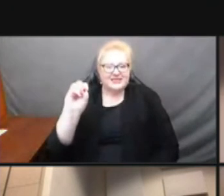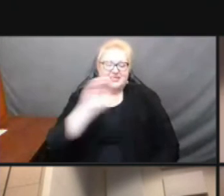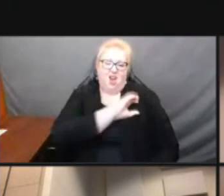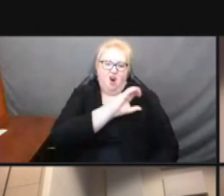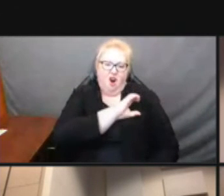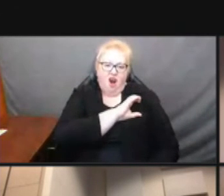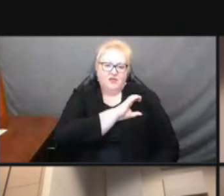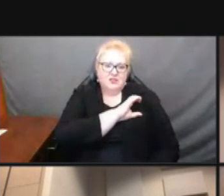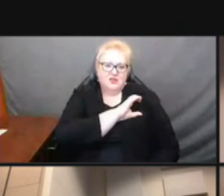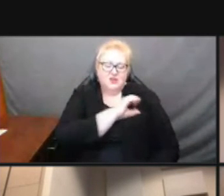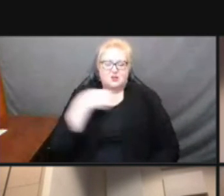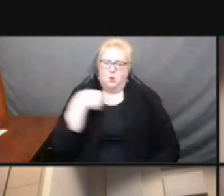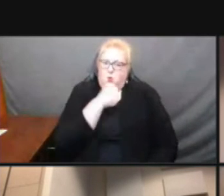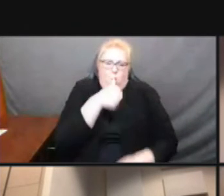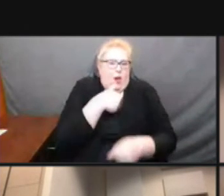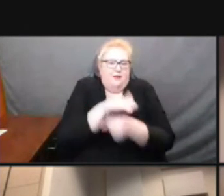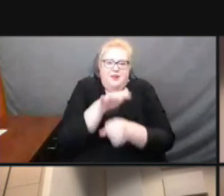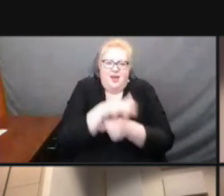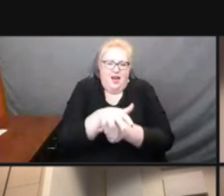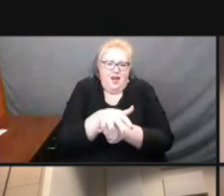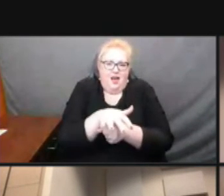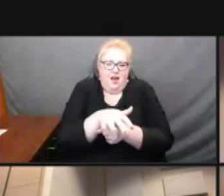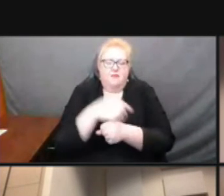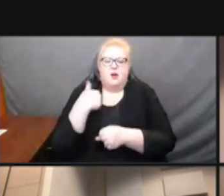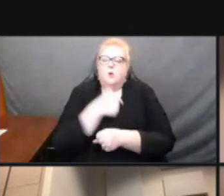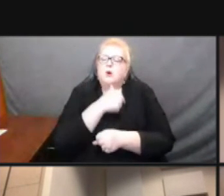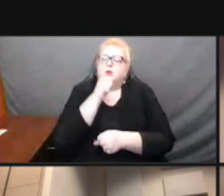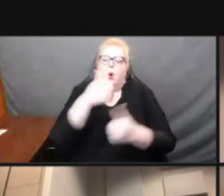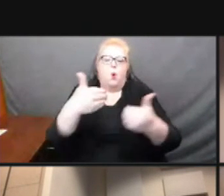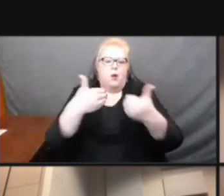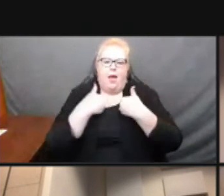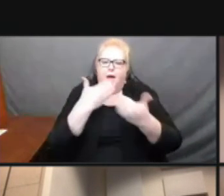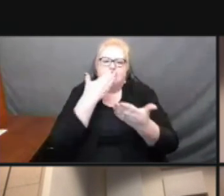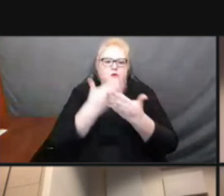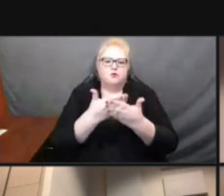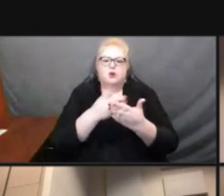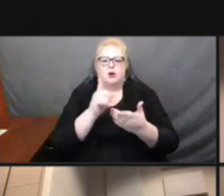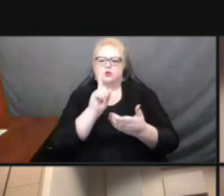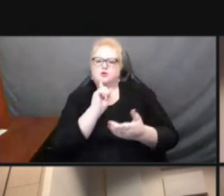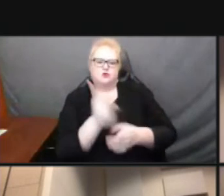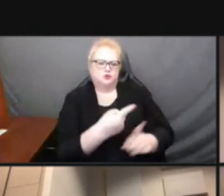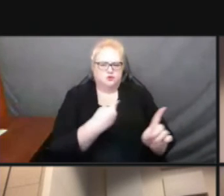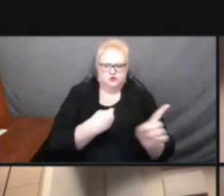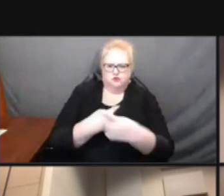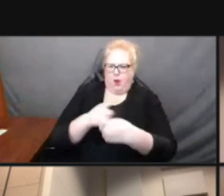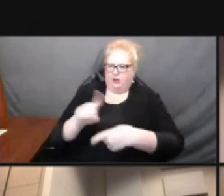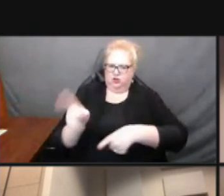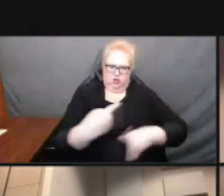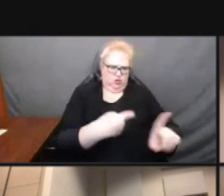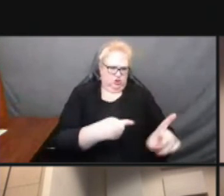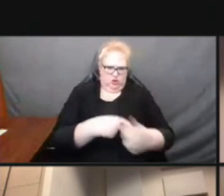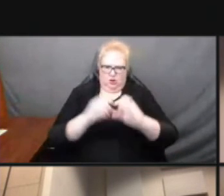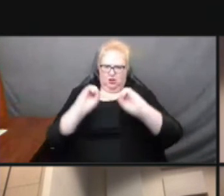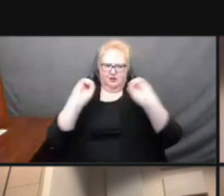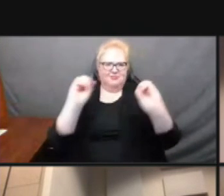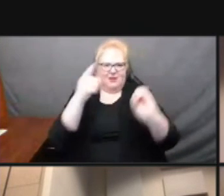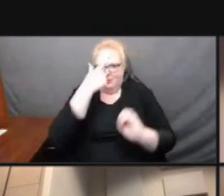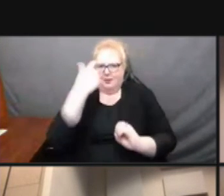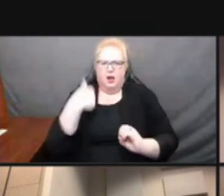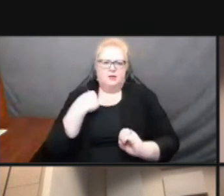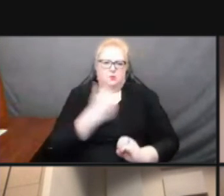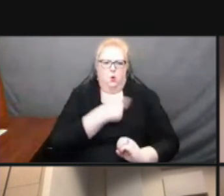We have lack of direction because of the turmoil that's going on. It's not being addressed.